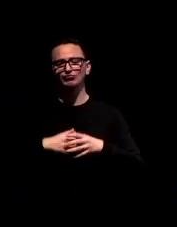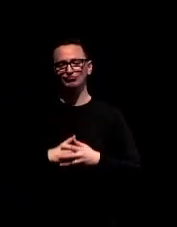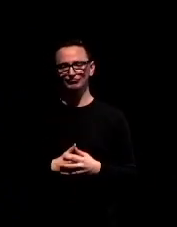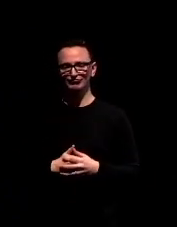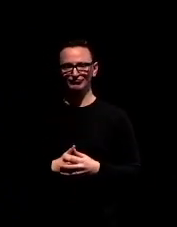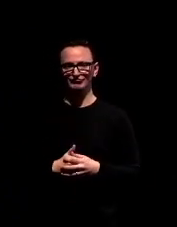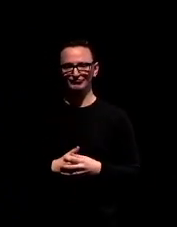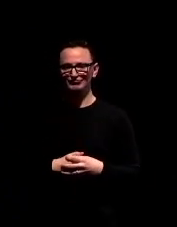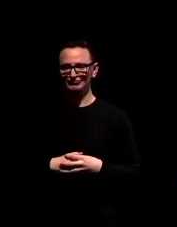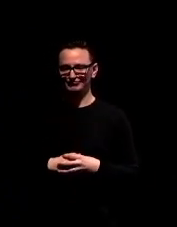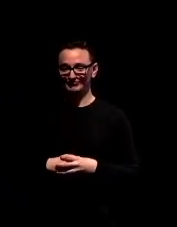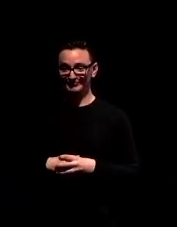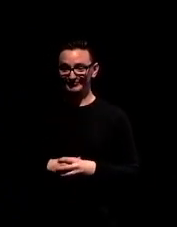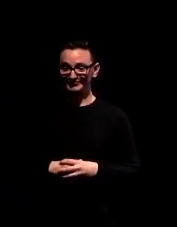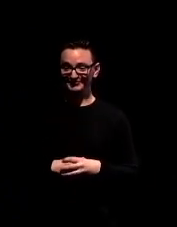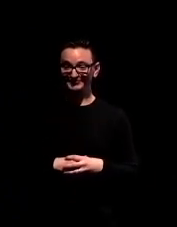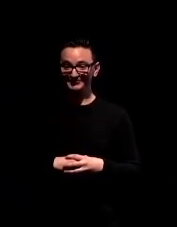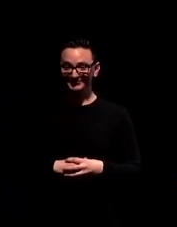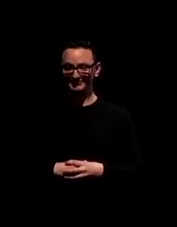for inviting me today.